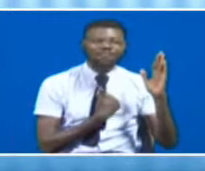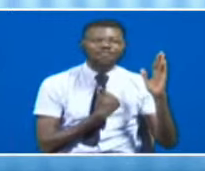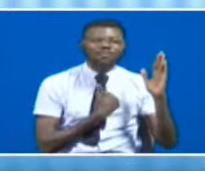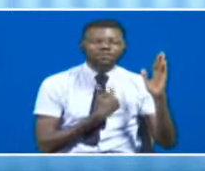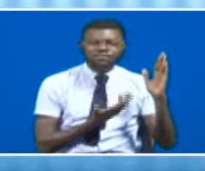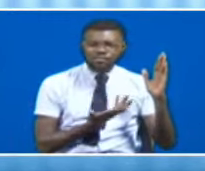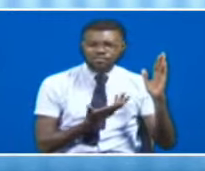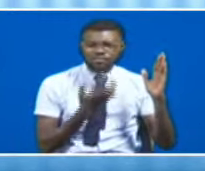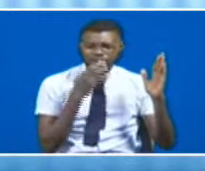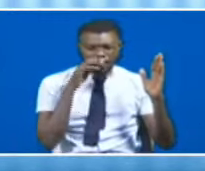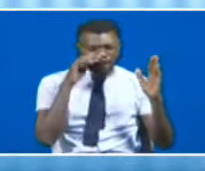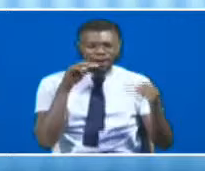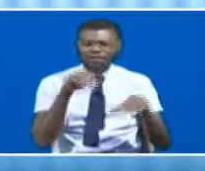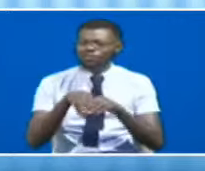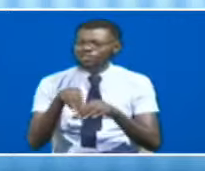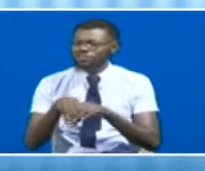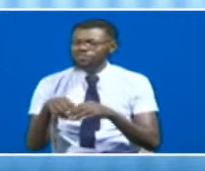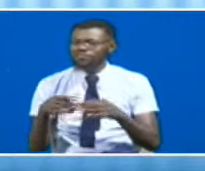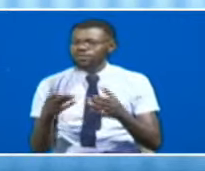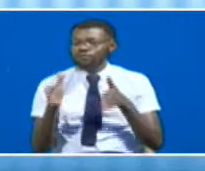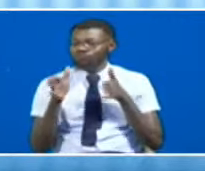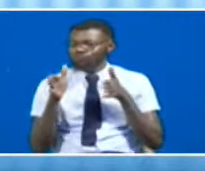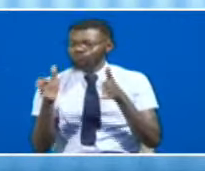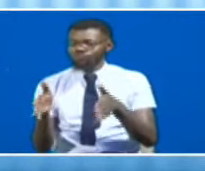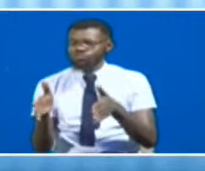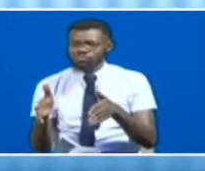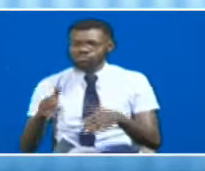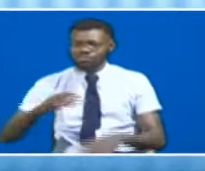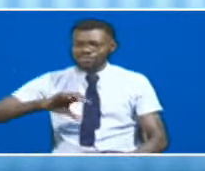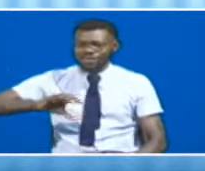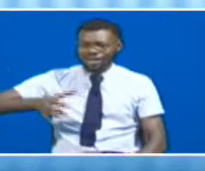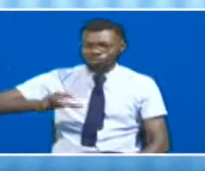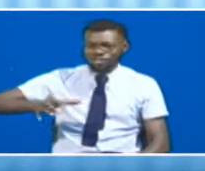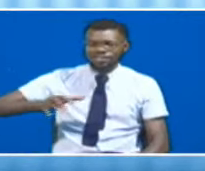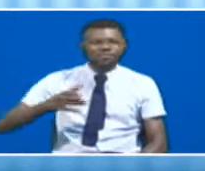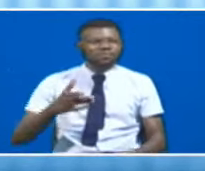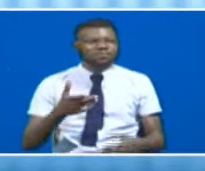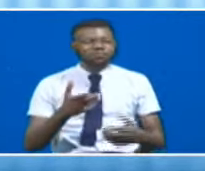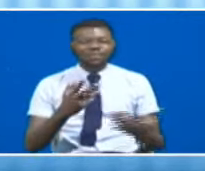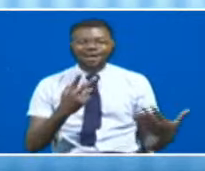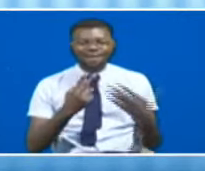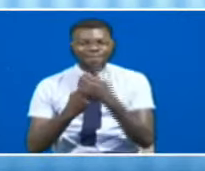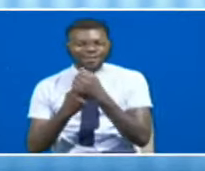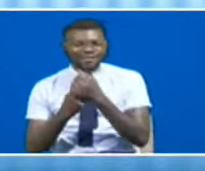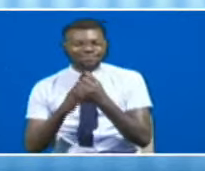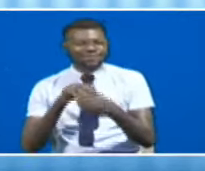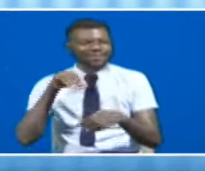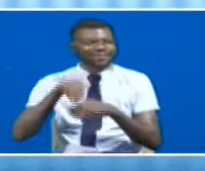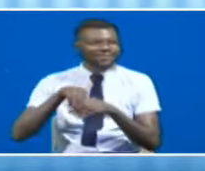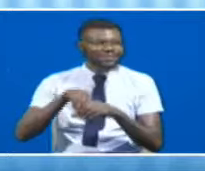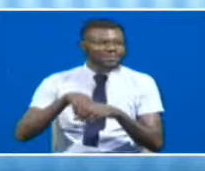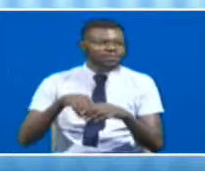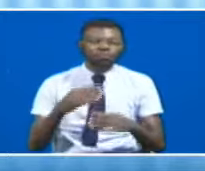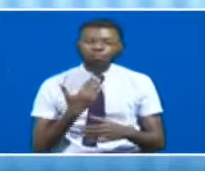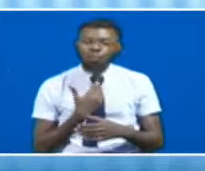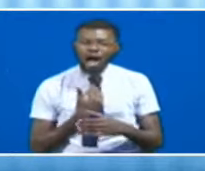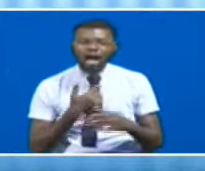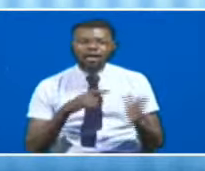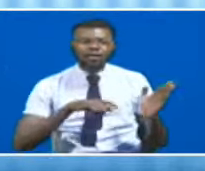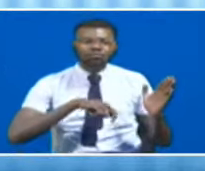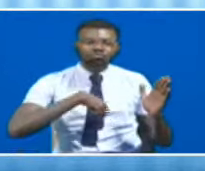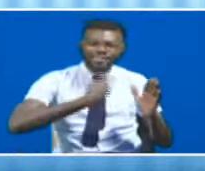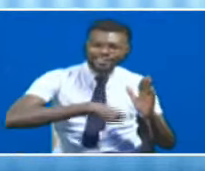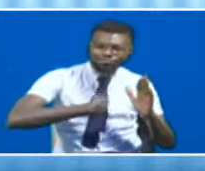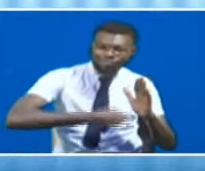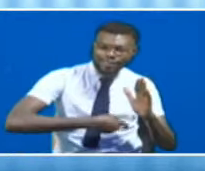in the county, marking a tangible commitment to the county administration to partner with investors to create flourishing industries within